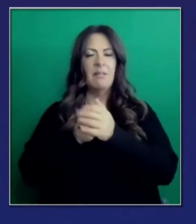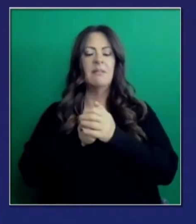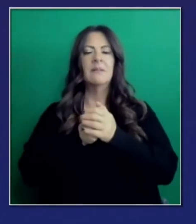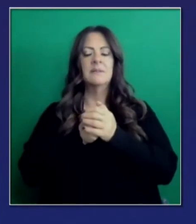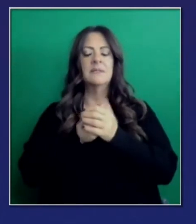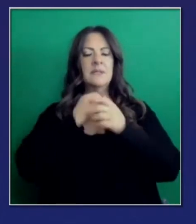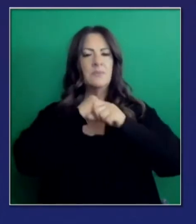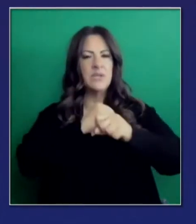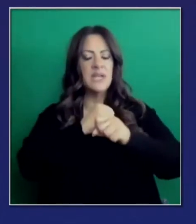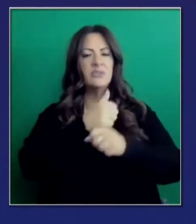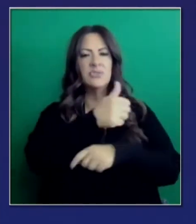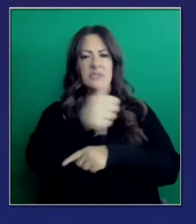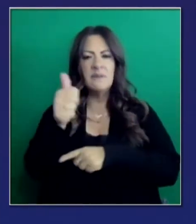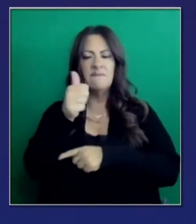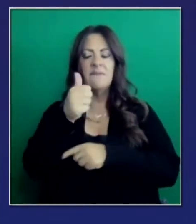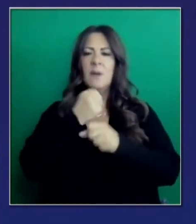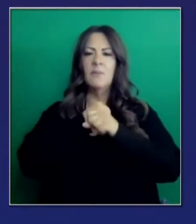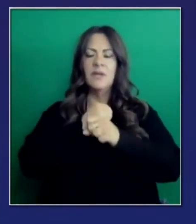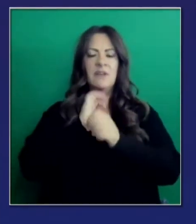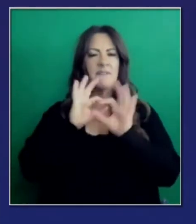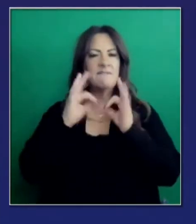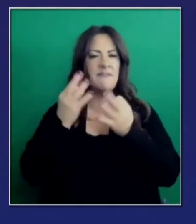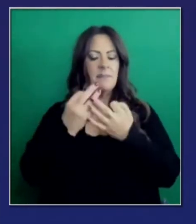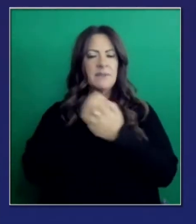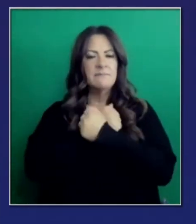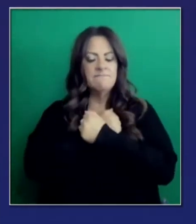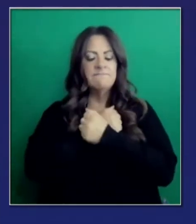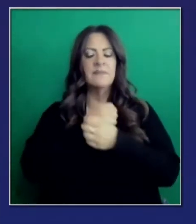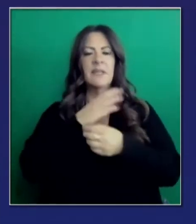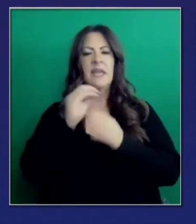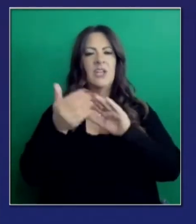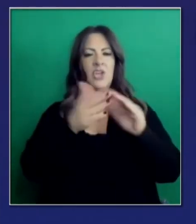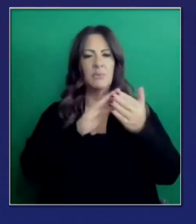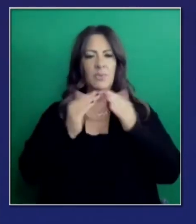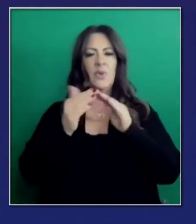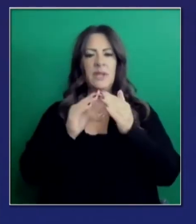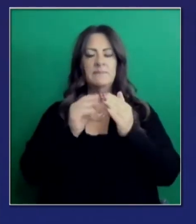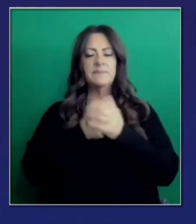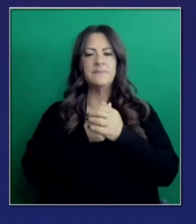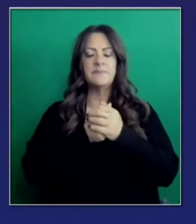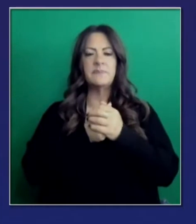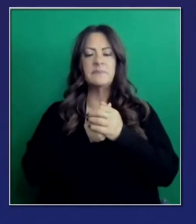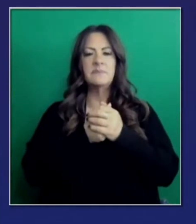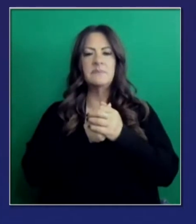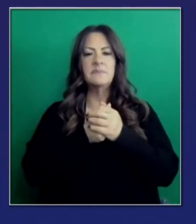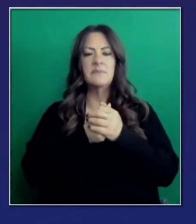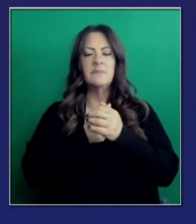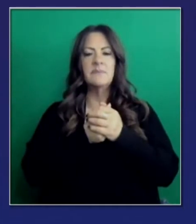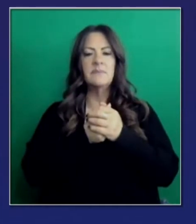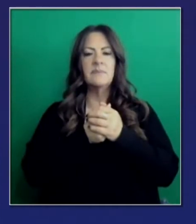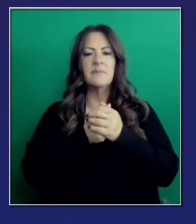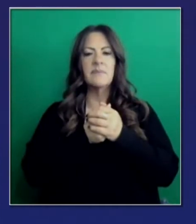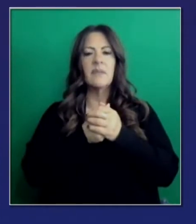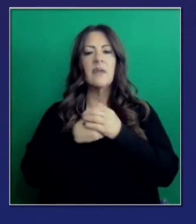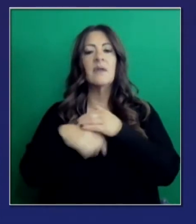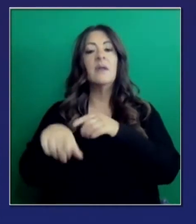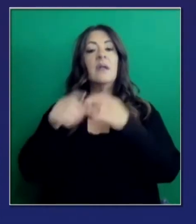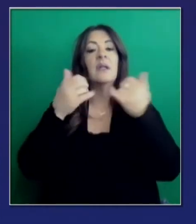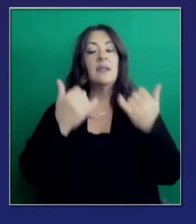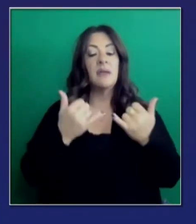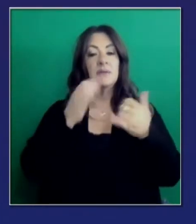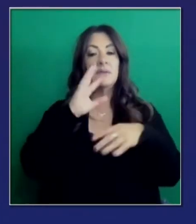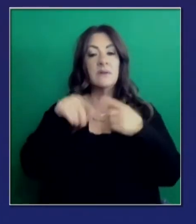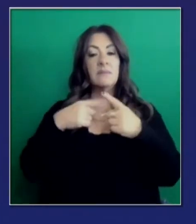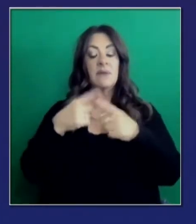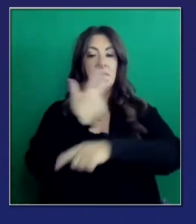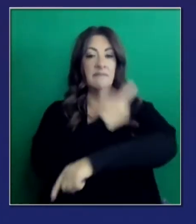and more broadly, the community that we share. Here's good news as it relates to vaccines, which are the ultimate advancement to